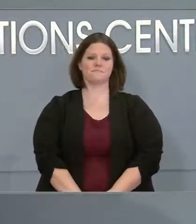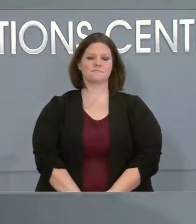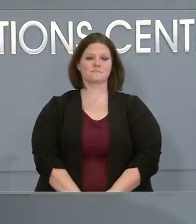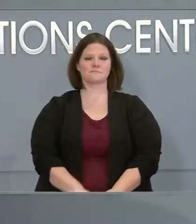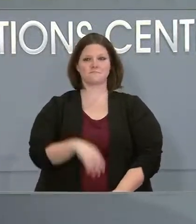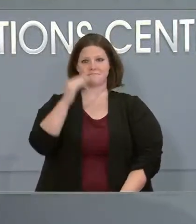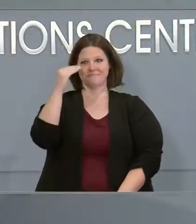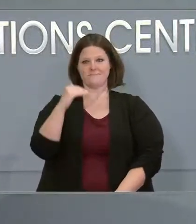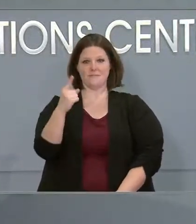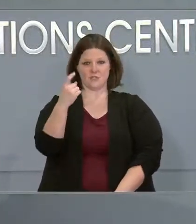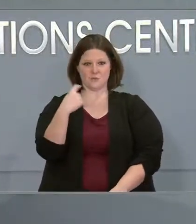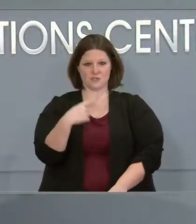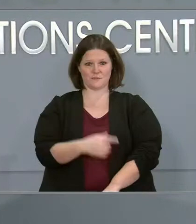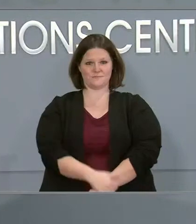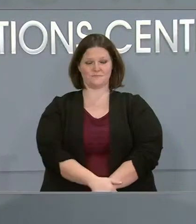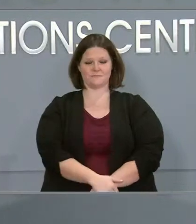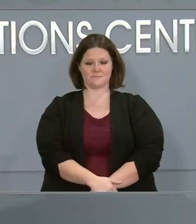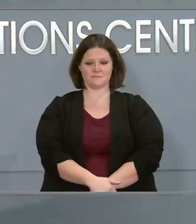Next question, please.